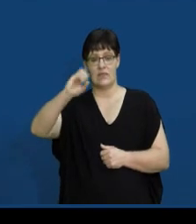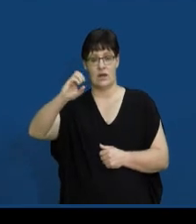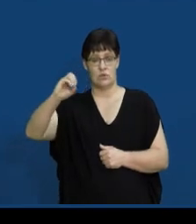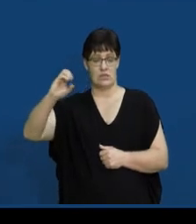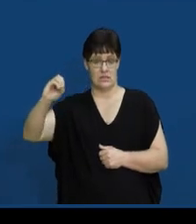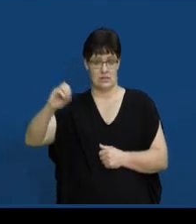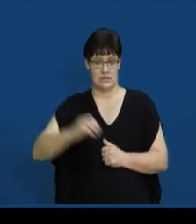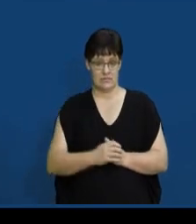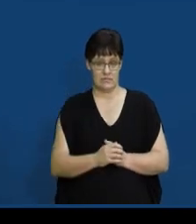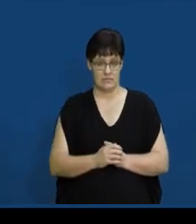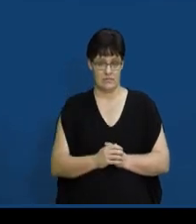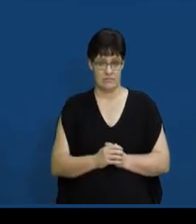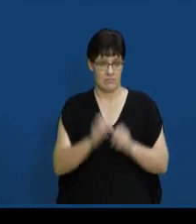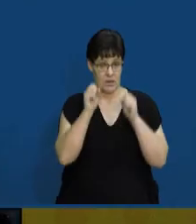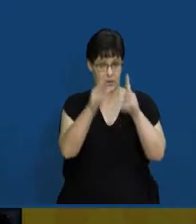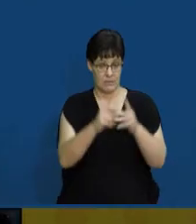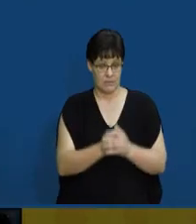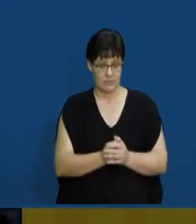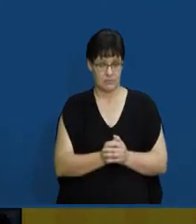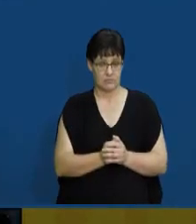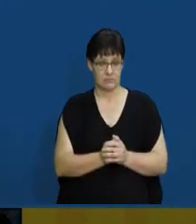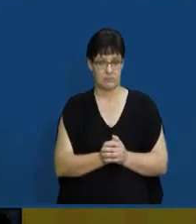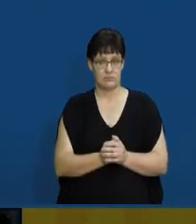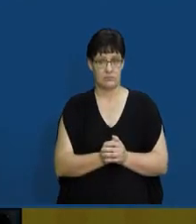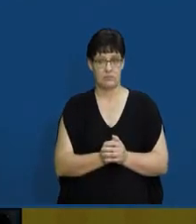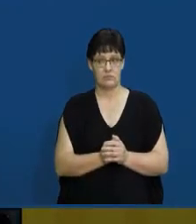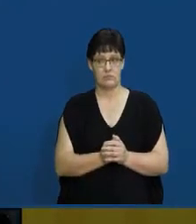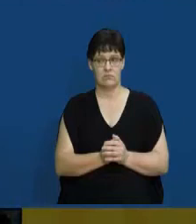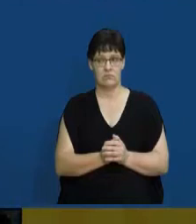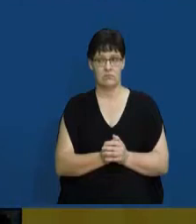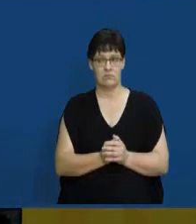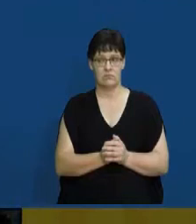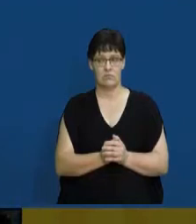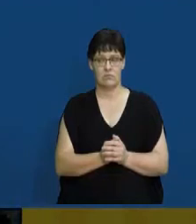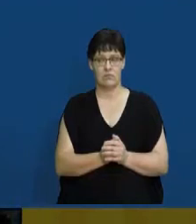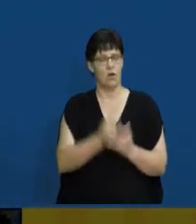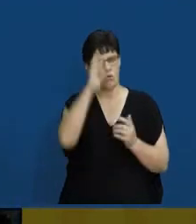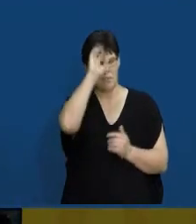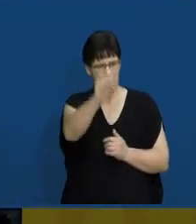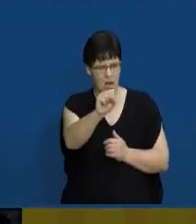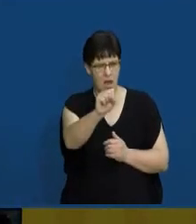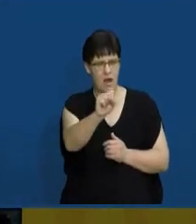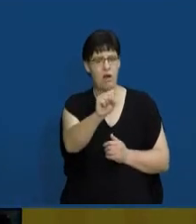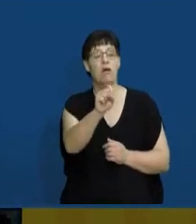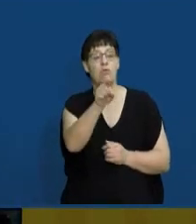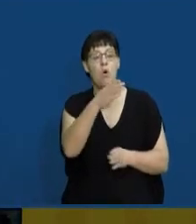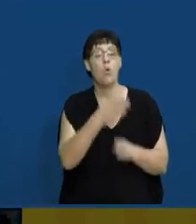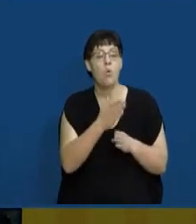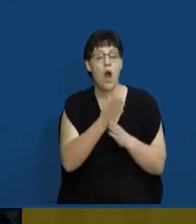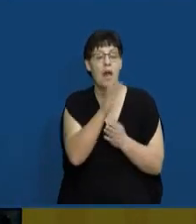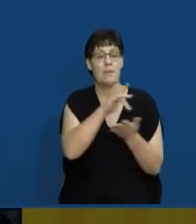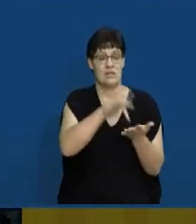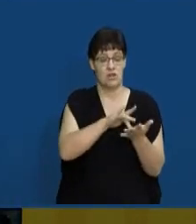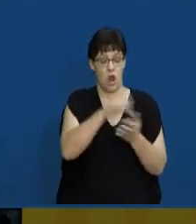726,000. Okay, now, remember we're working from a position at the end